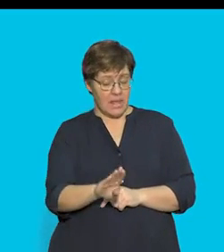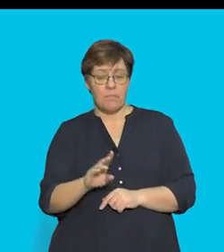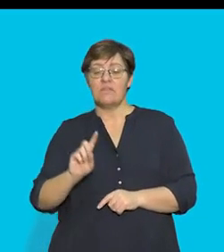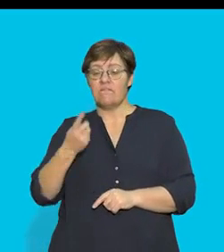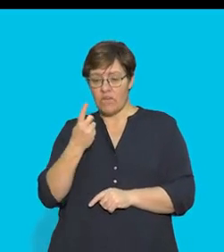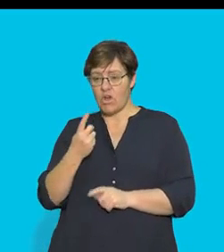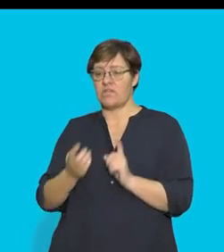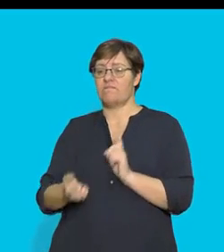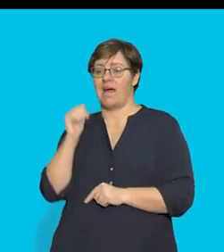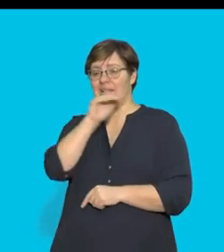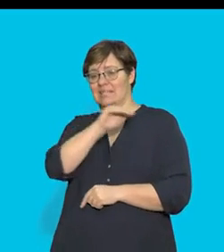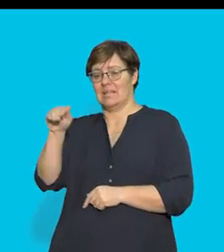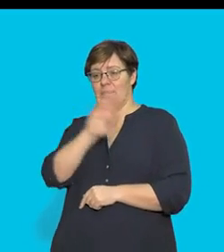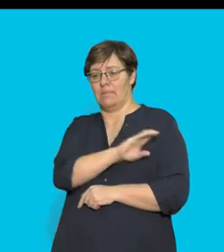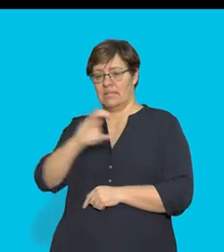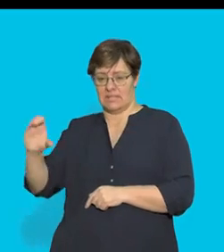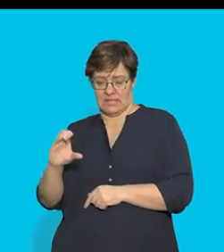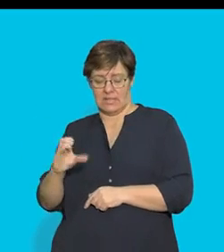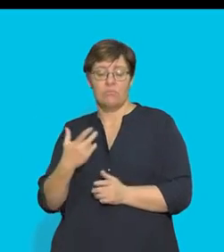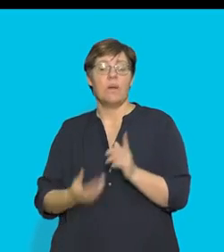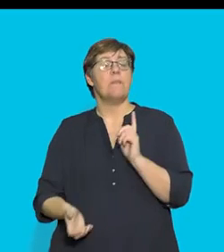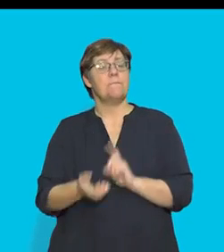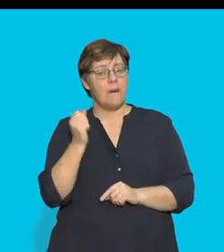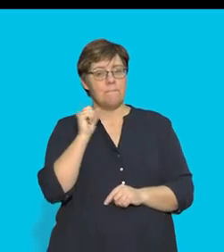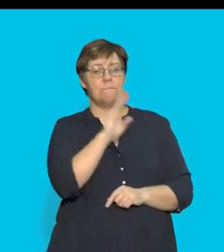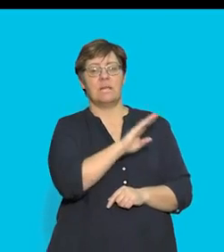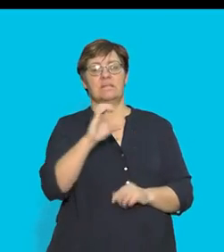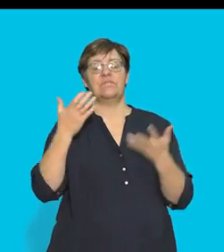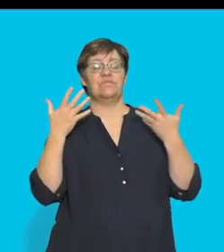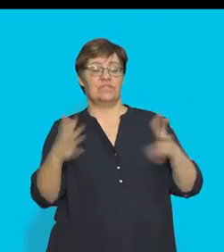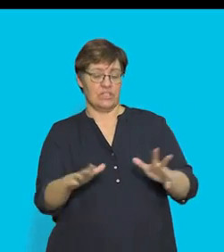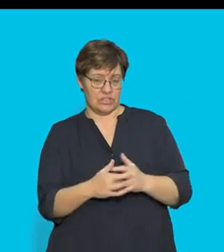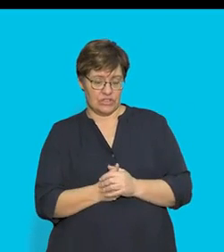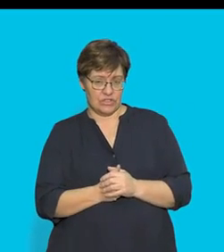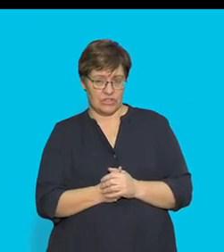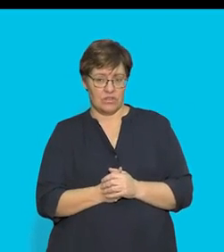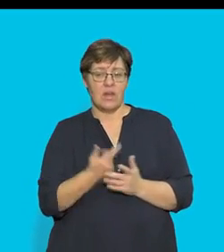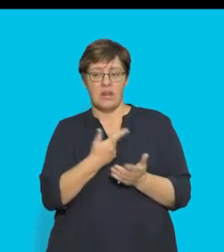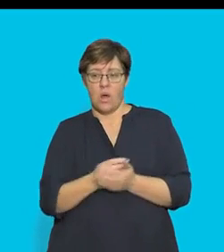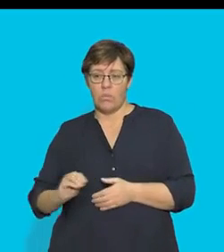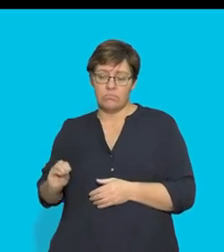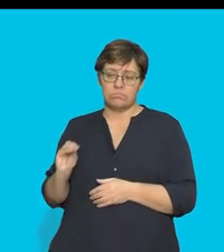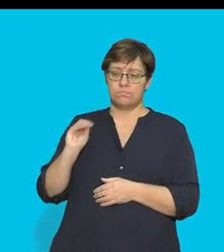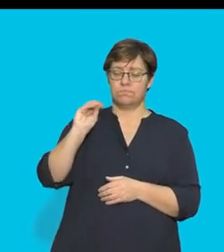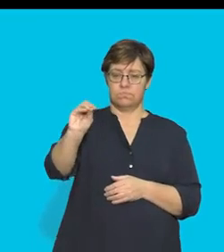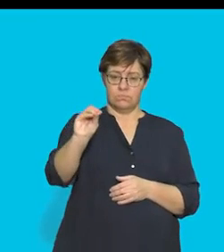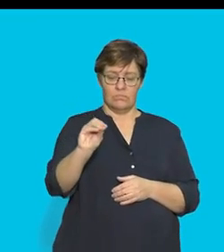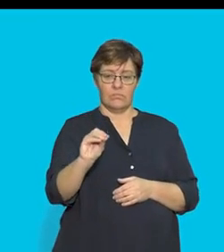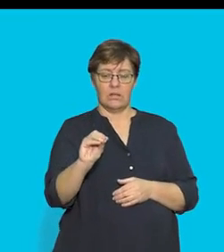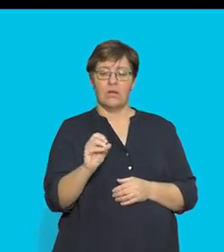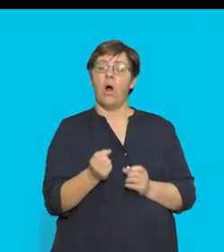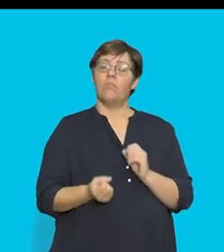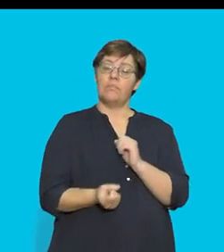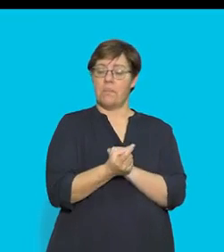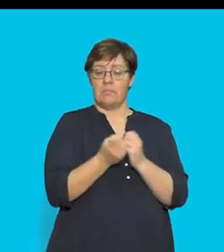what we found now. So we found an expression for BC, and we got to go plonk it back into that original equation we started off with. And the